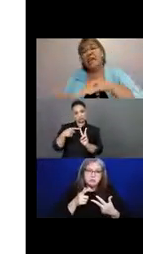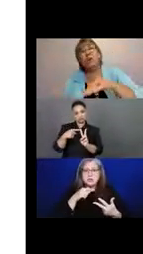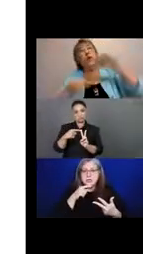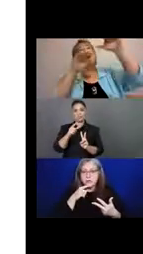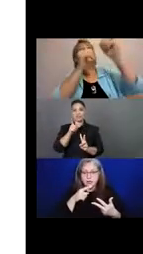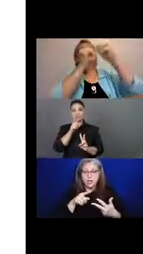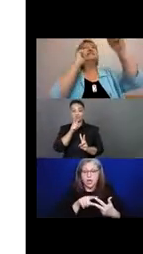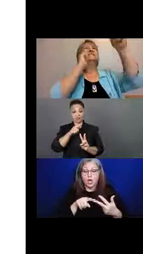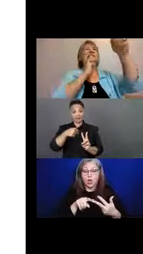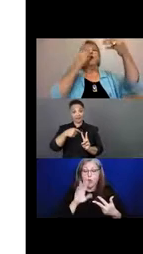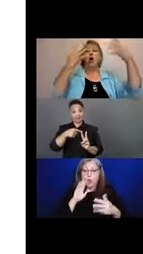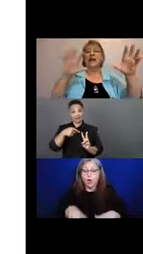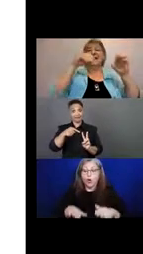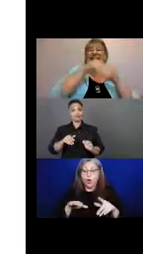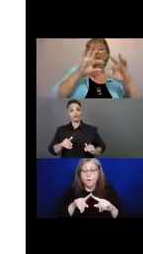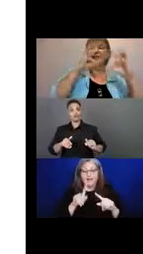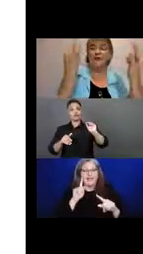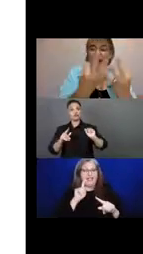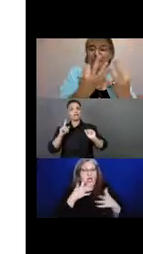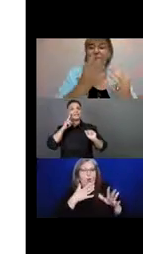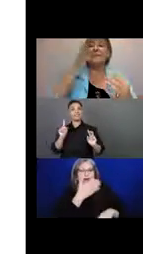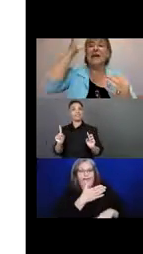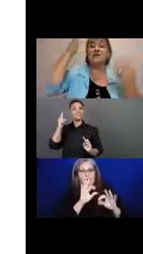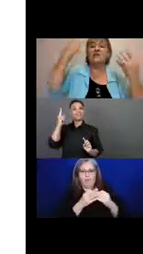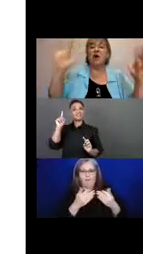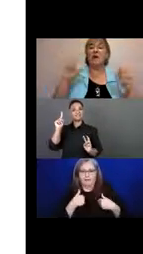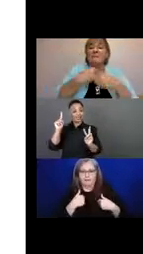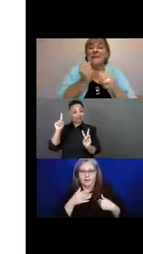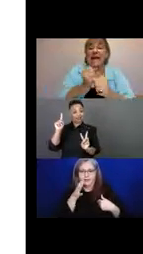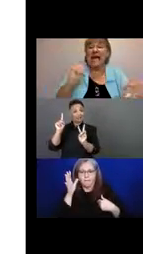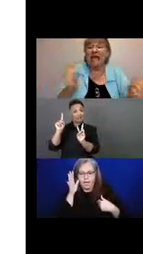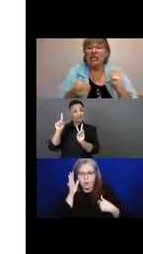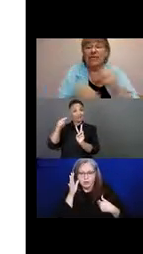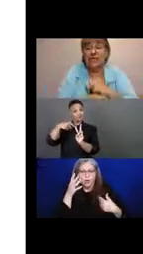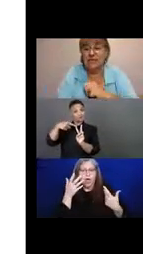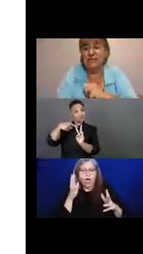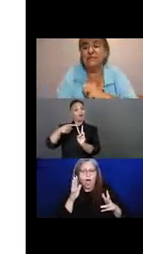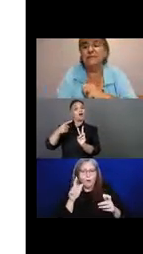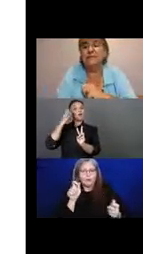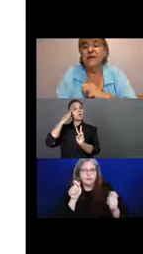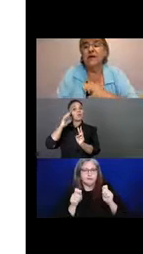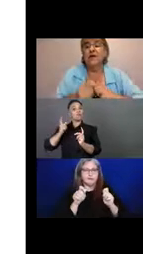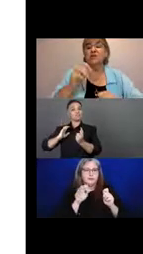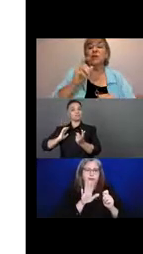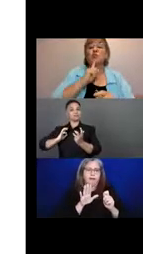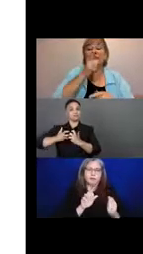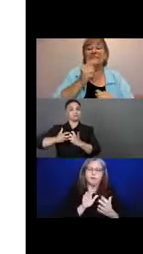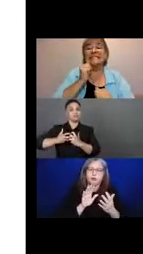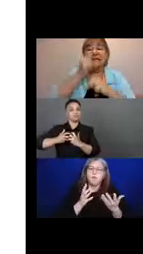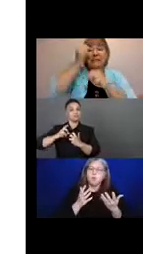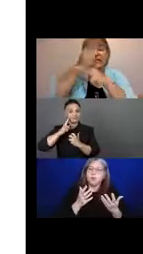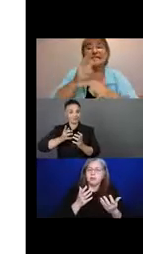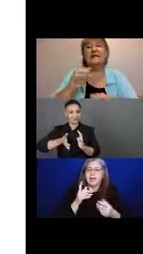they grow up with deaf already in the family. The parents have already made adjustments. So